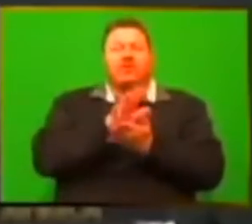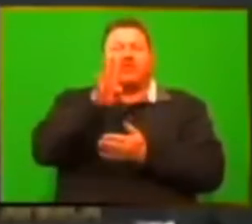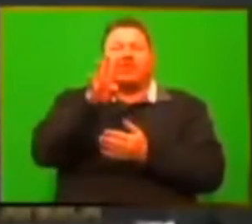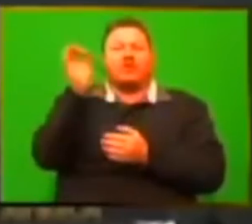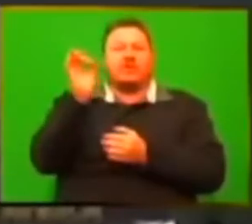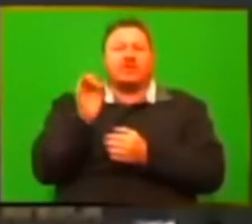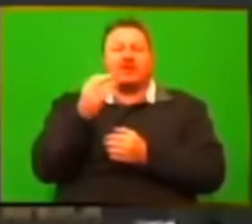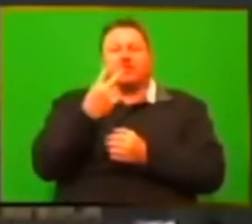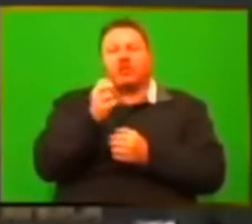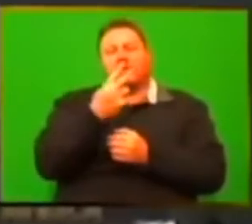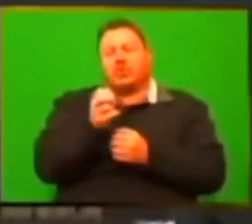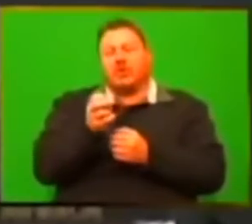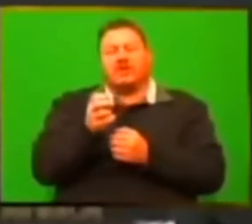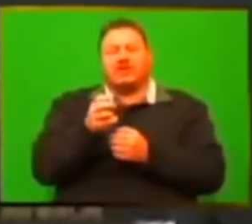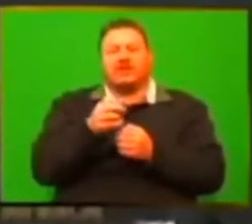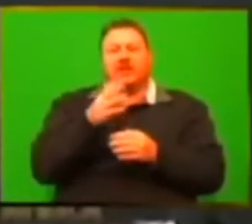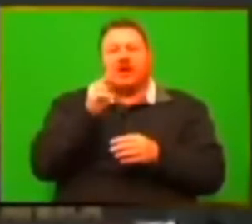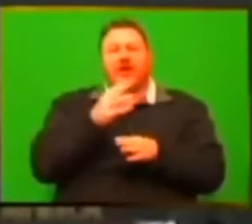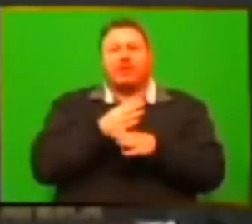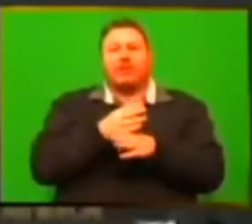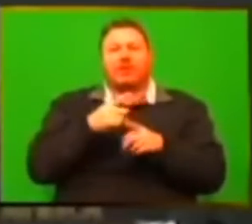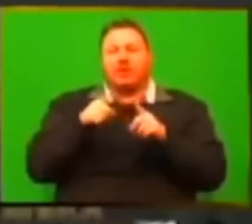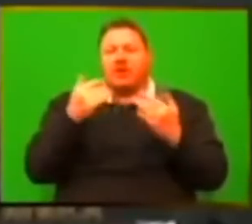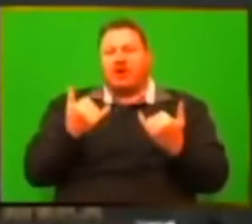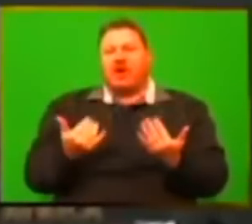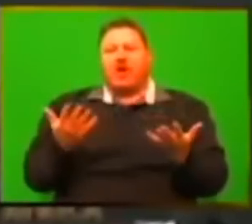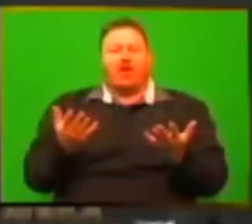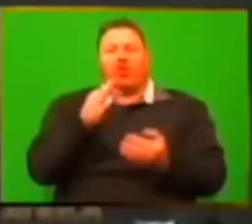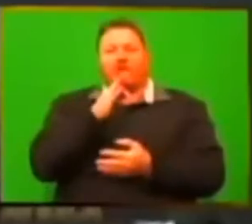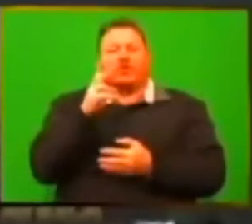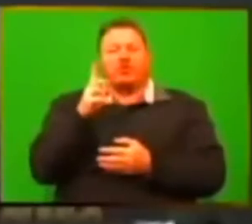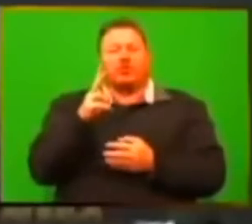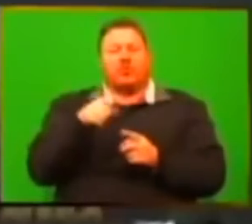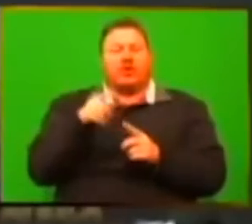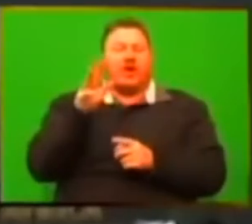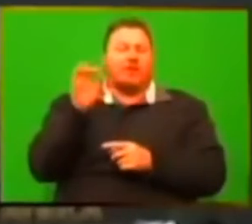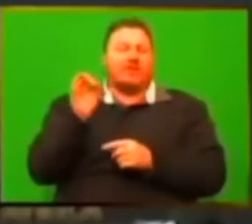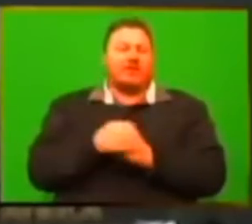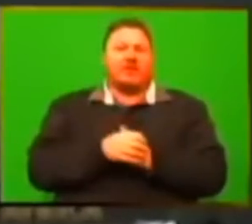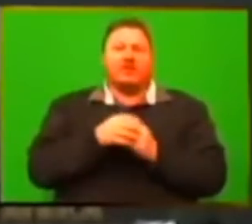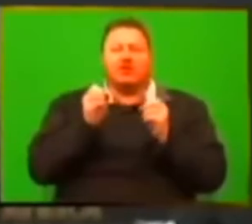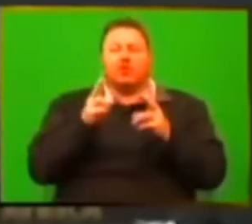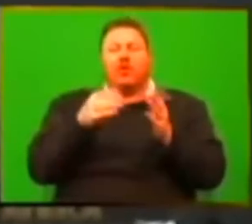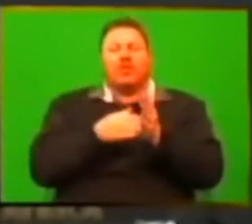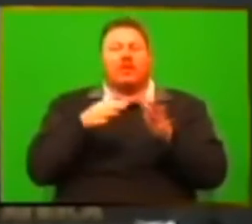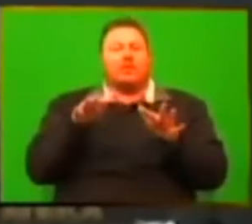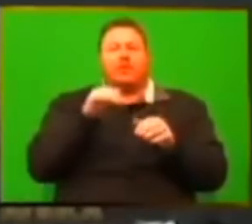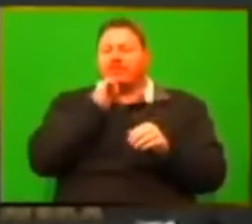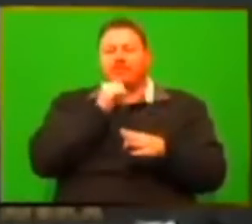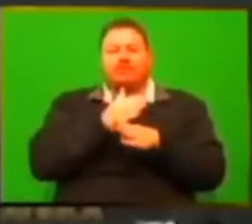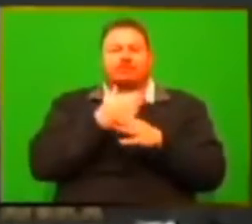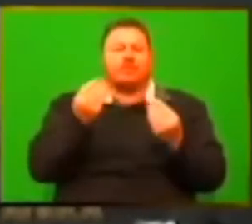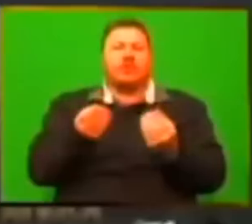in 2020, but today unemployment is 32.9% and more than 12 million people are jobless.